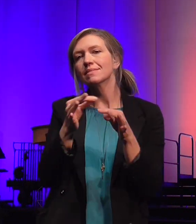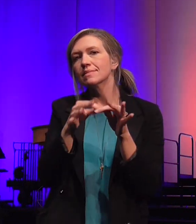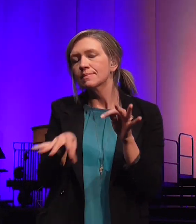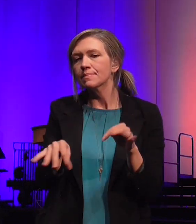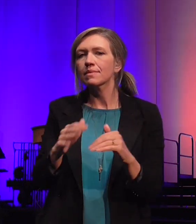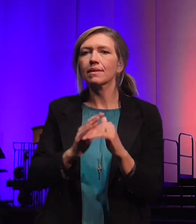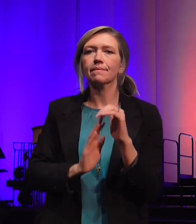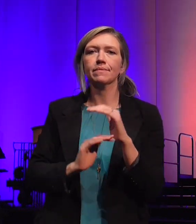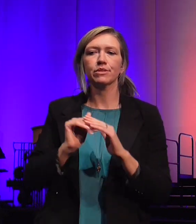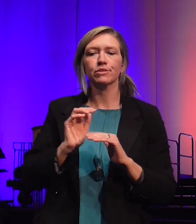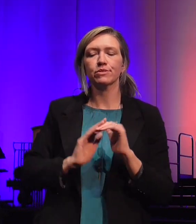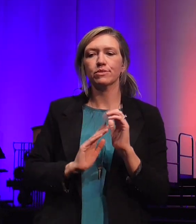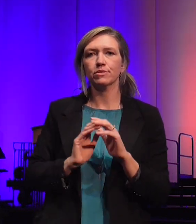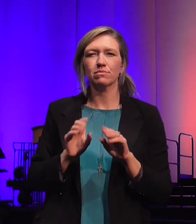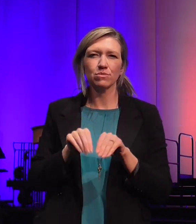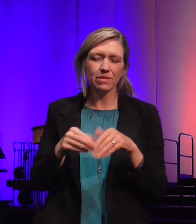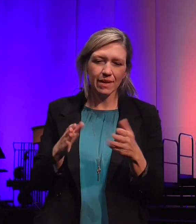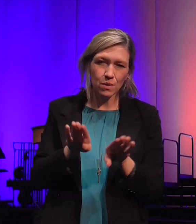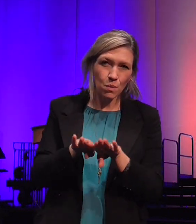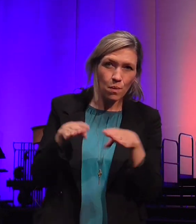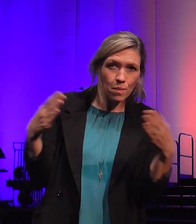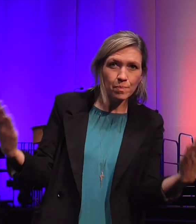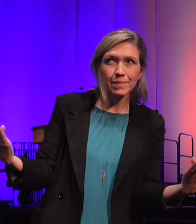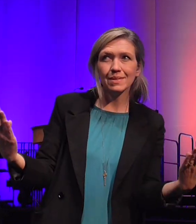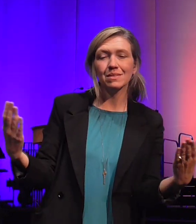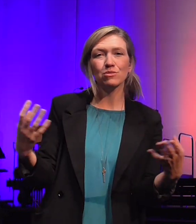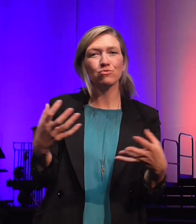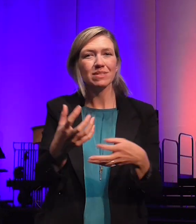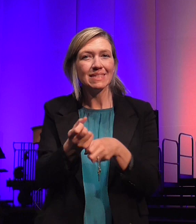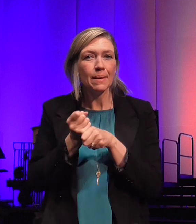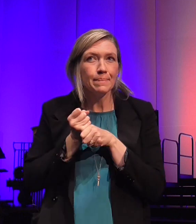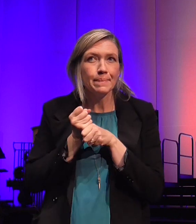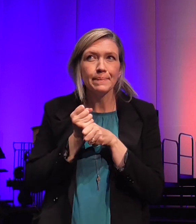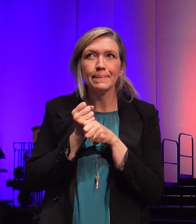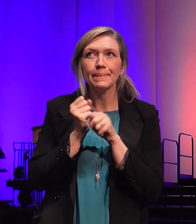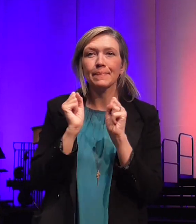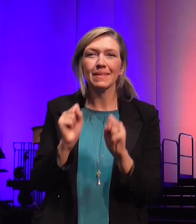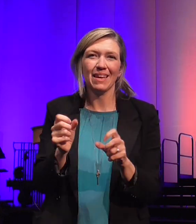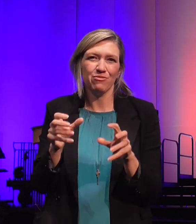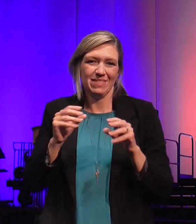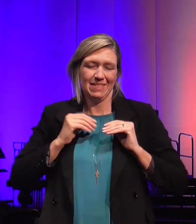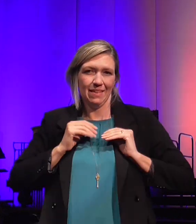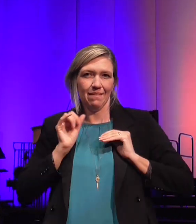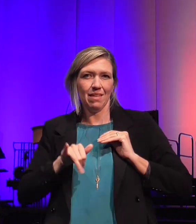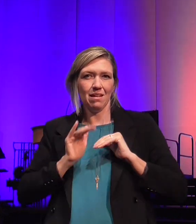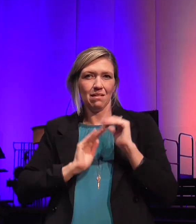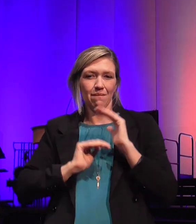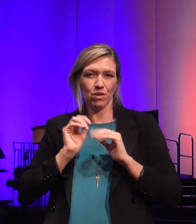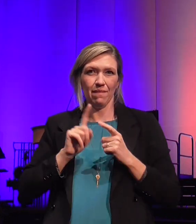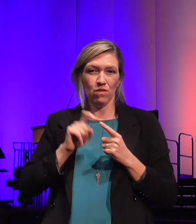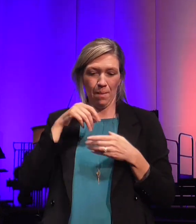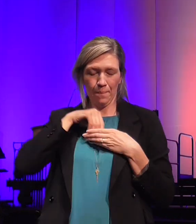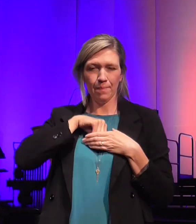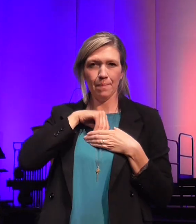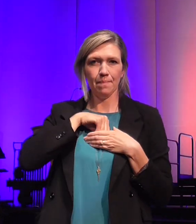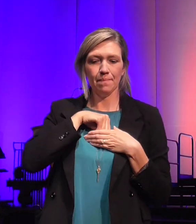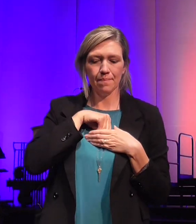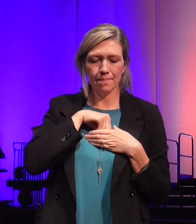comforts, that there's an openness and a receptivity to the comfort that comes from the one